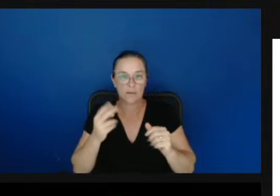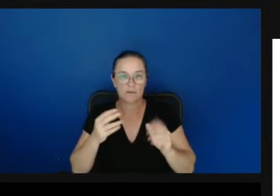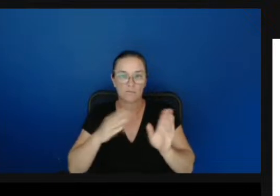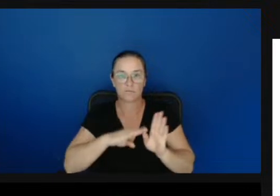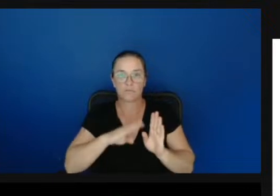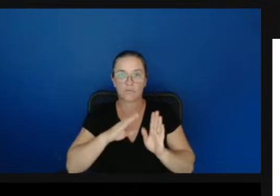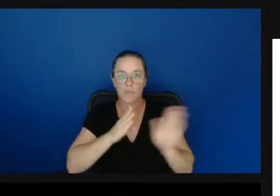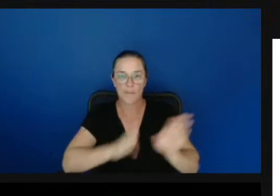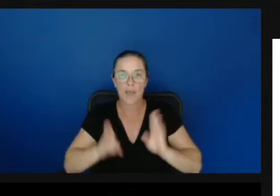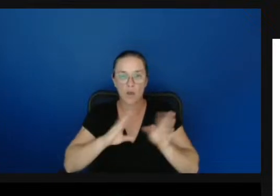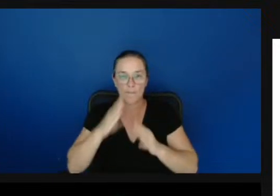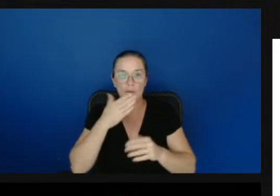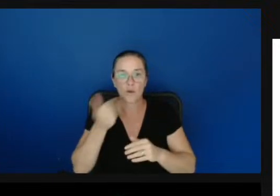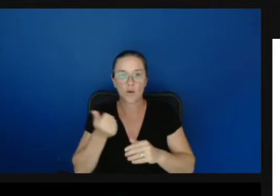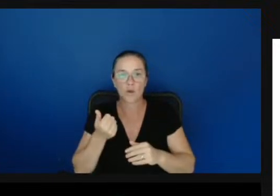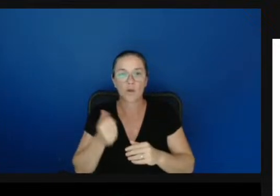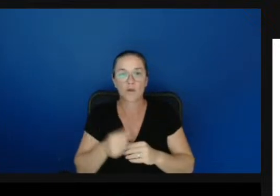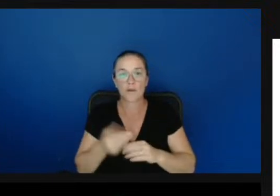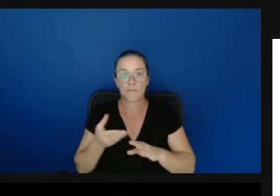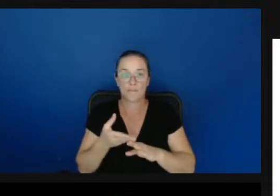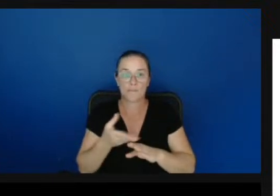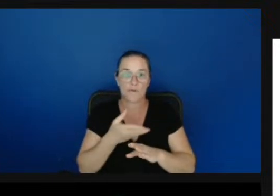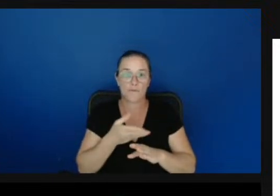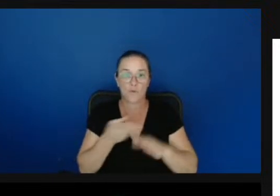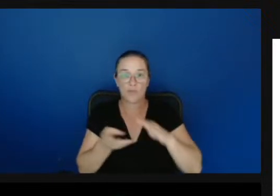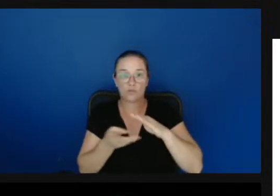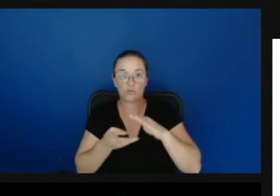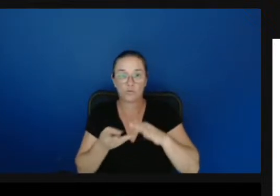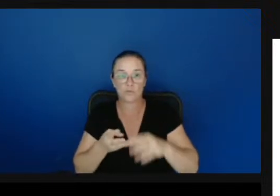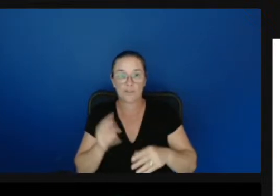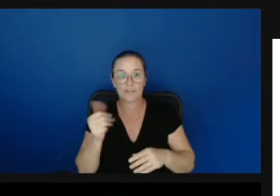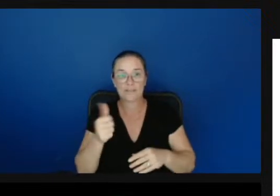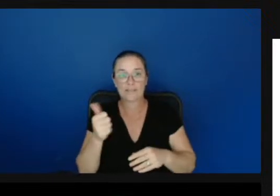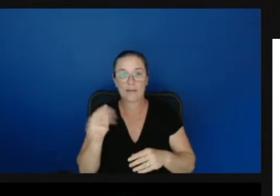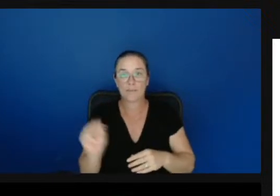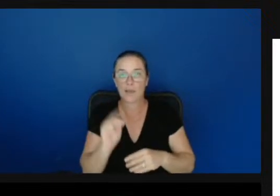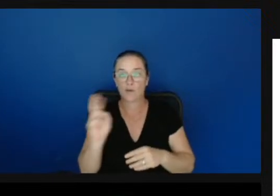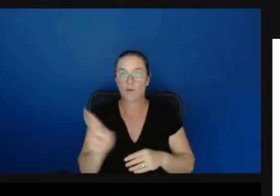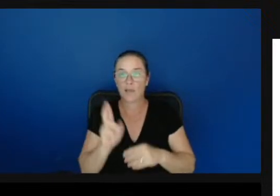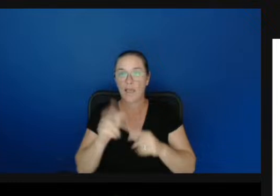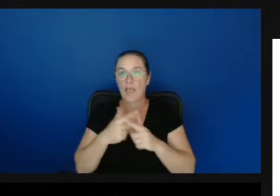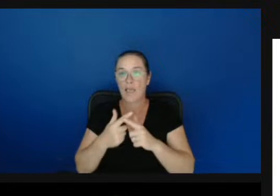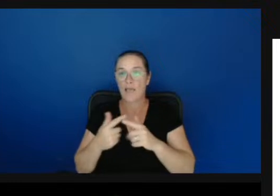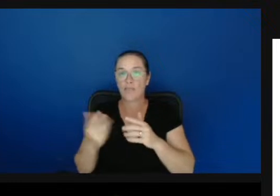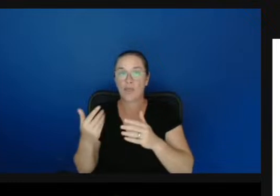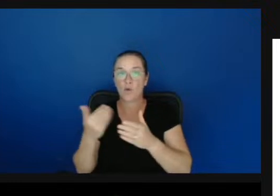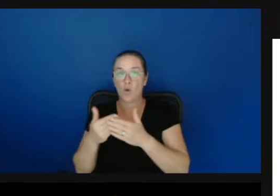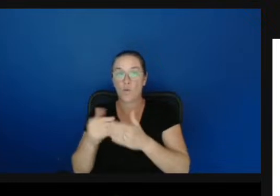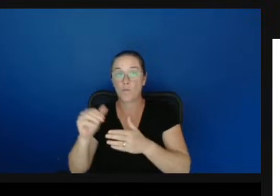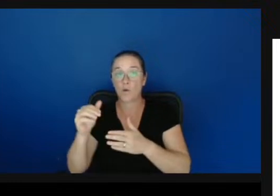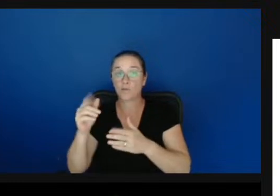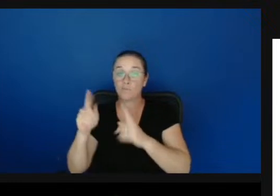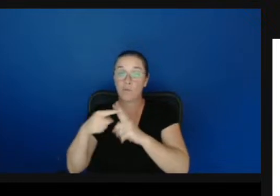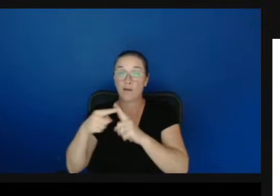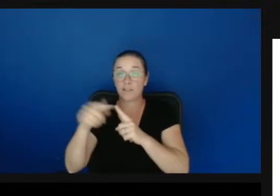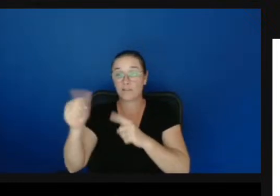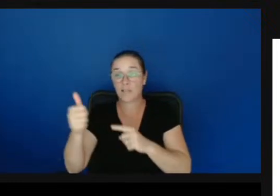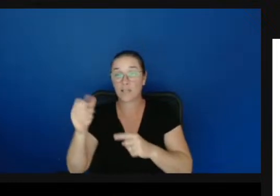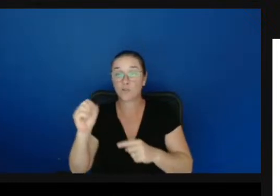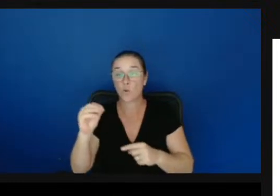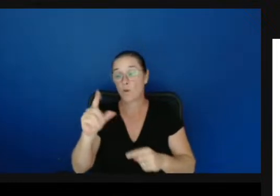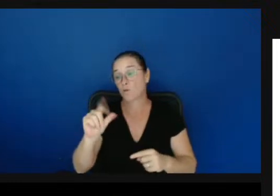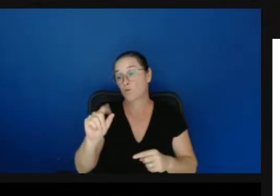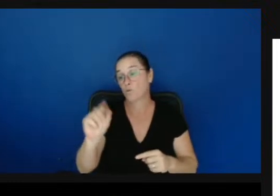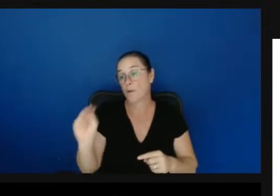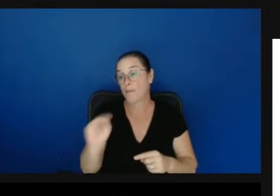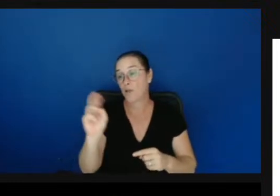up to that intrusion, we were at negative 10 microradians. We ended at almost positive 10, 20 microradians of inflation over about